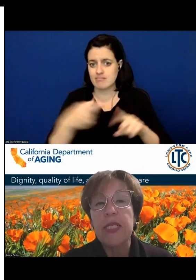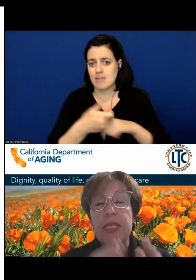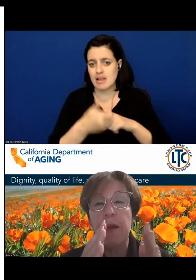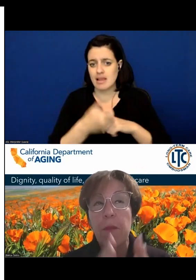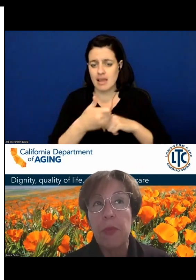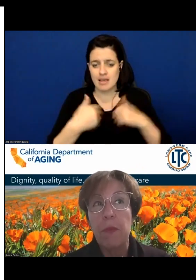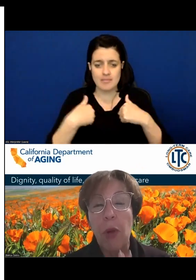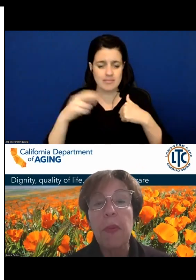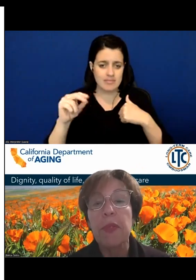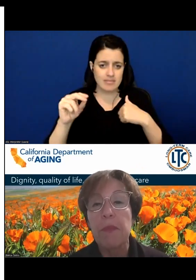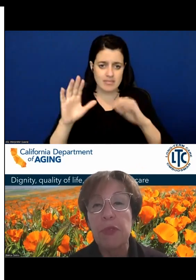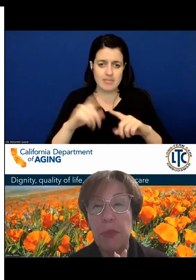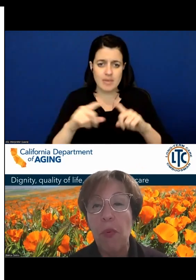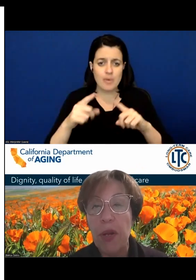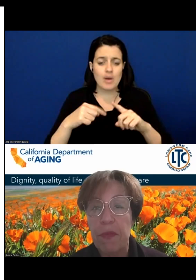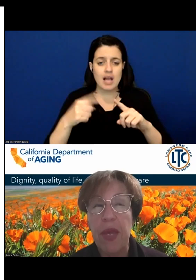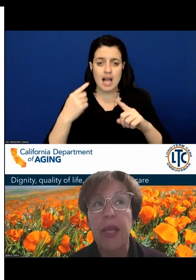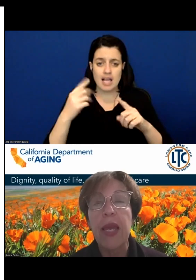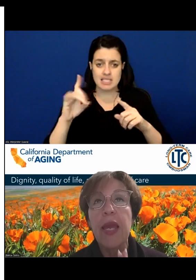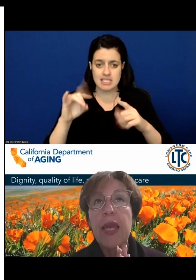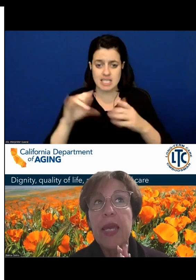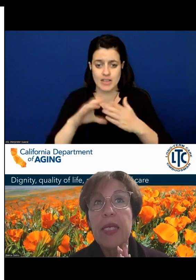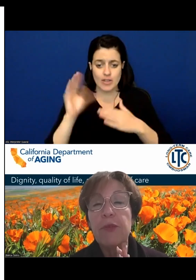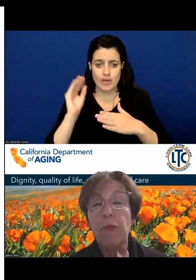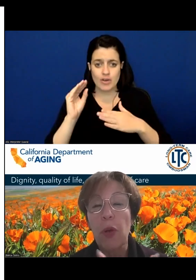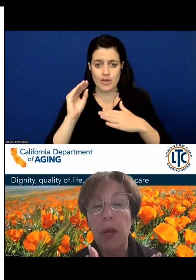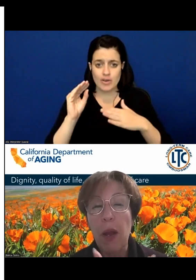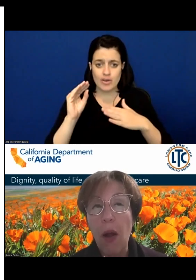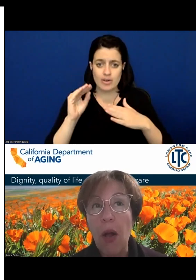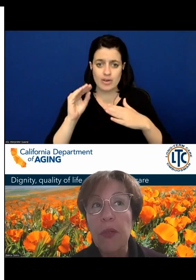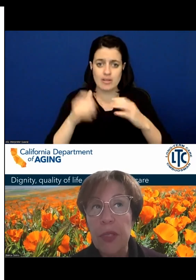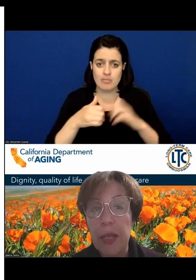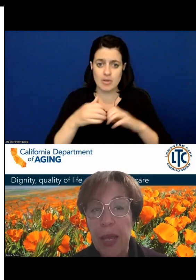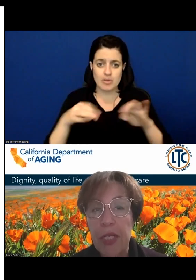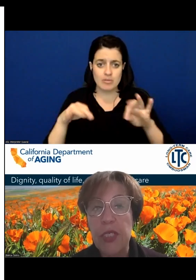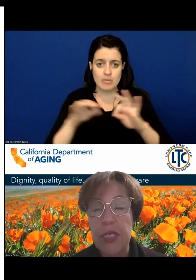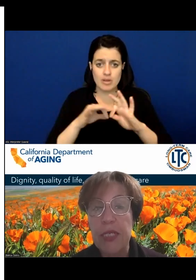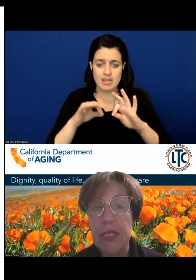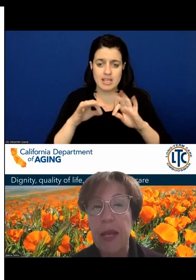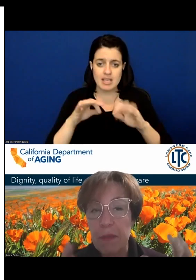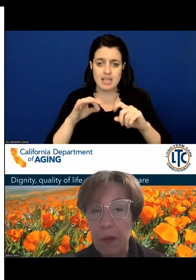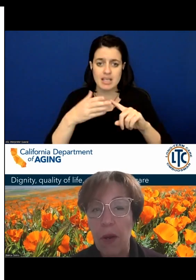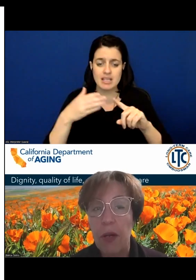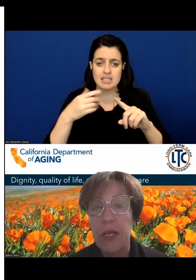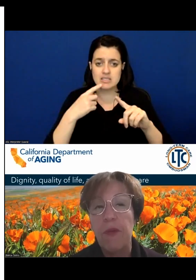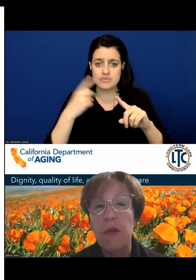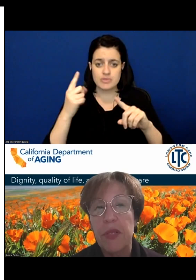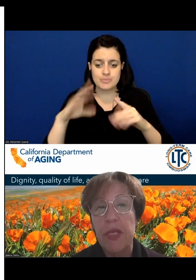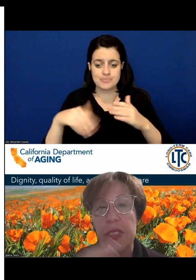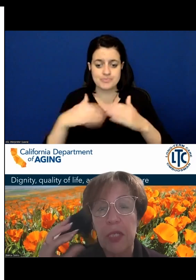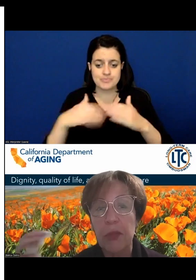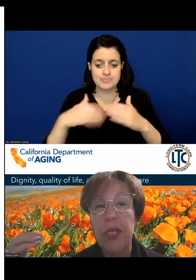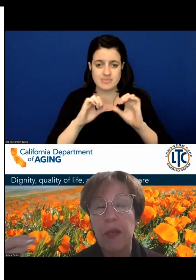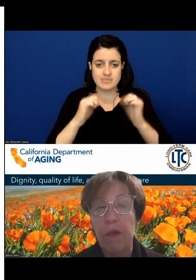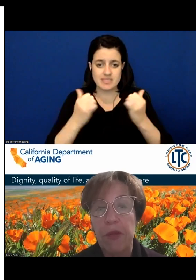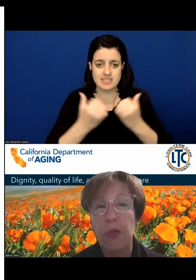learned is that probably the most important thing is for all the agencies that are involved in